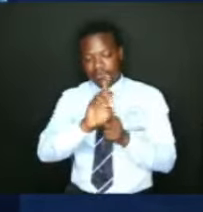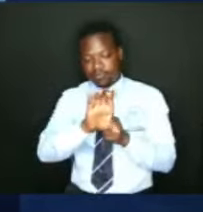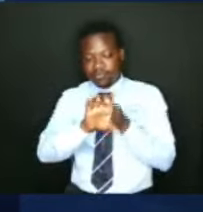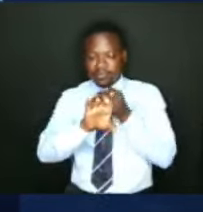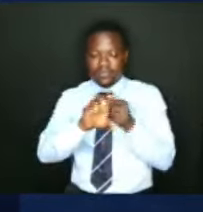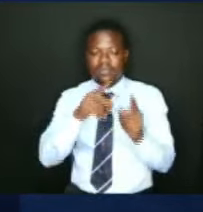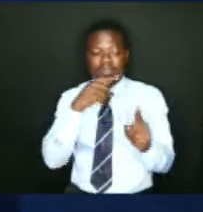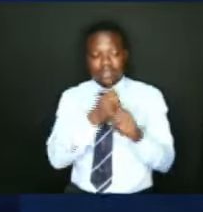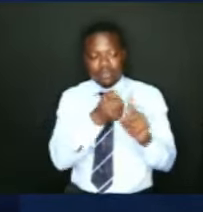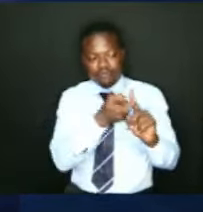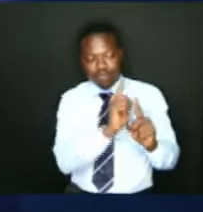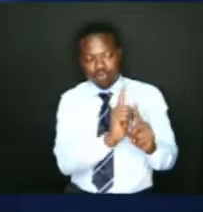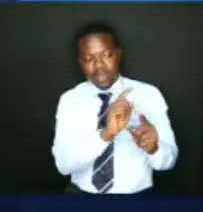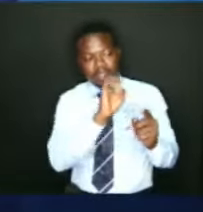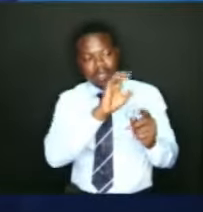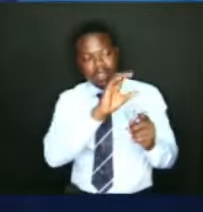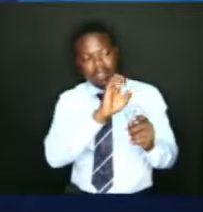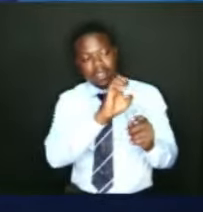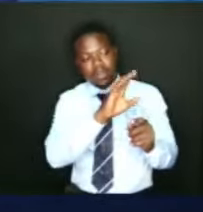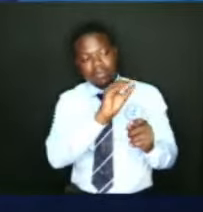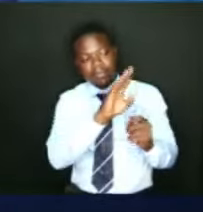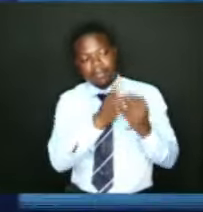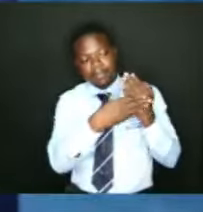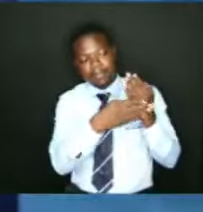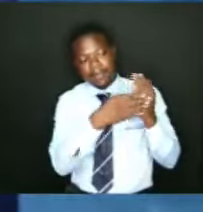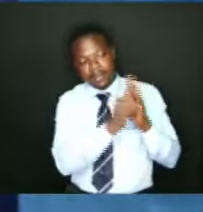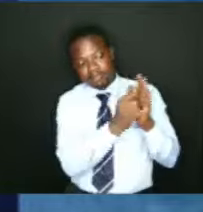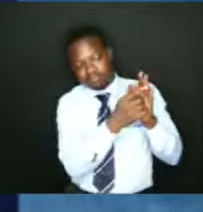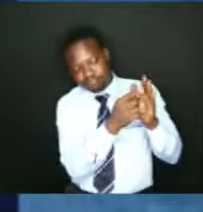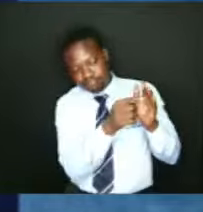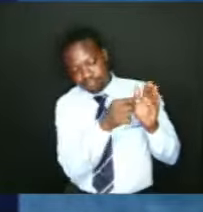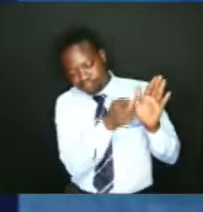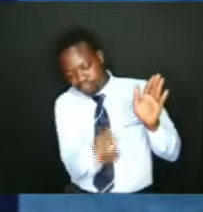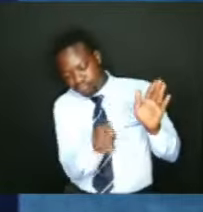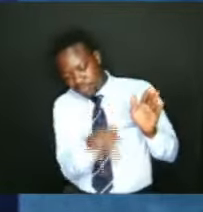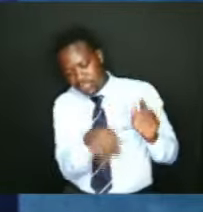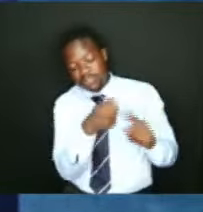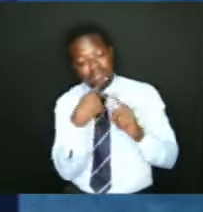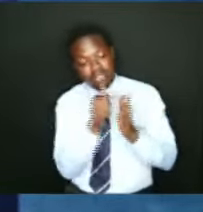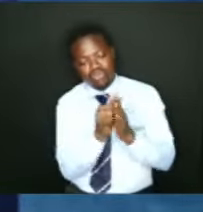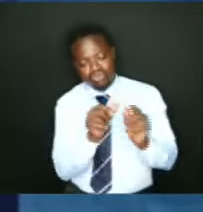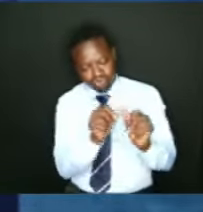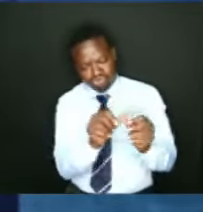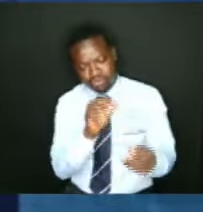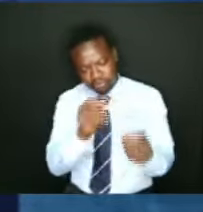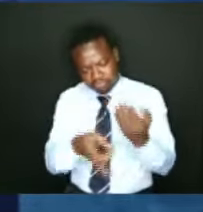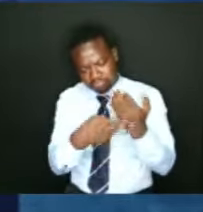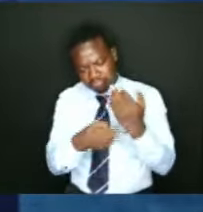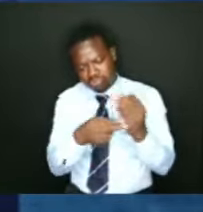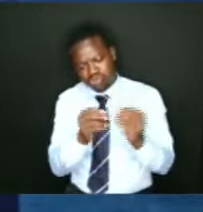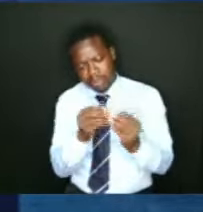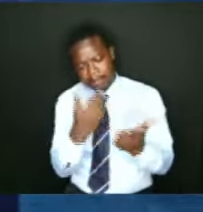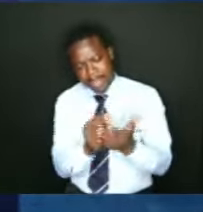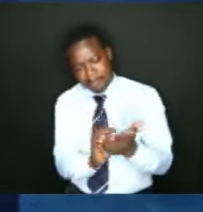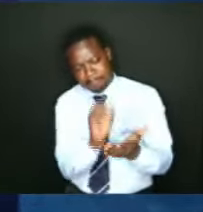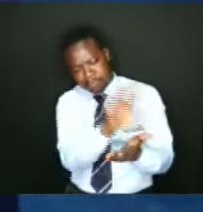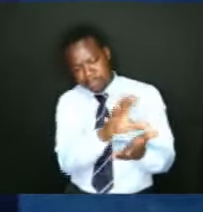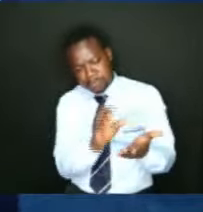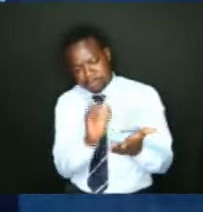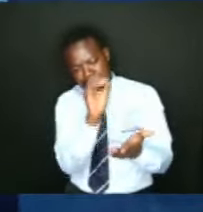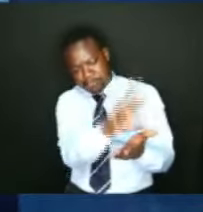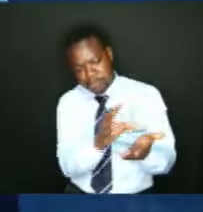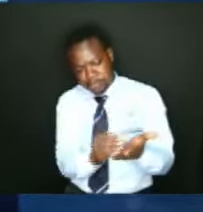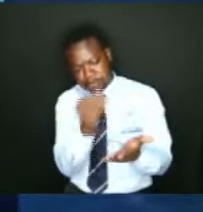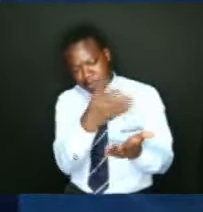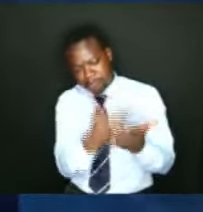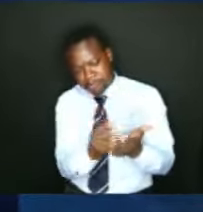EDC is a subsidiary of the Ecobank Group. EDC is saying that you can continue to save, you can continue to invest, so that